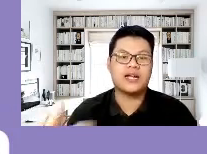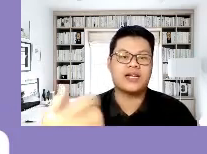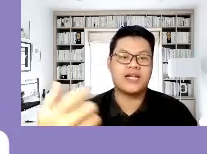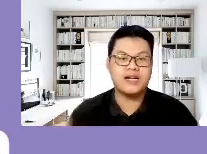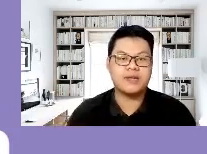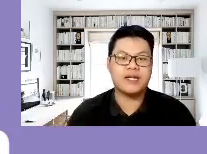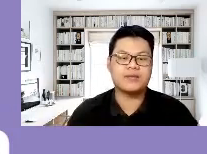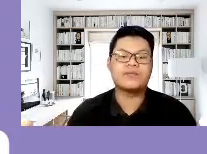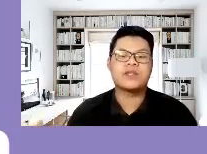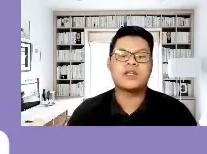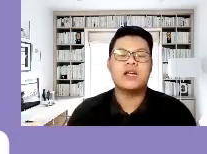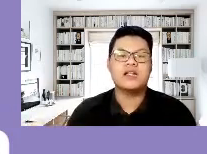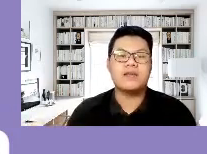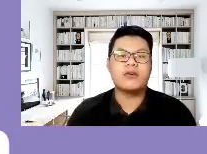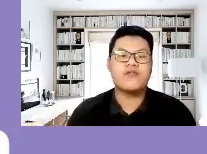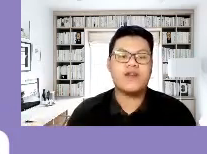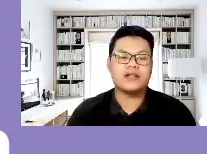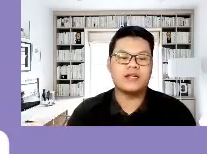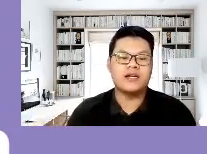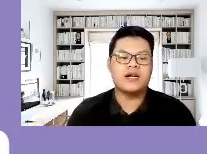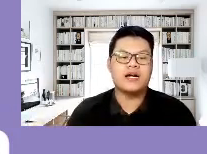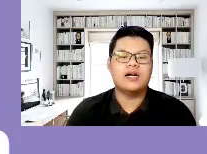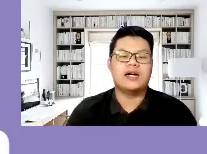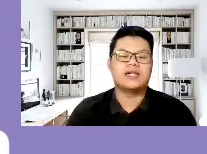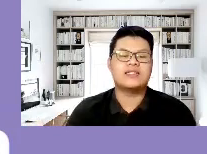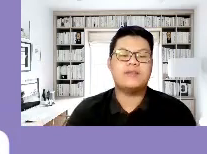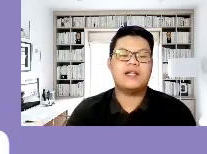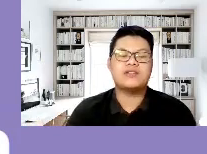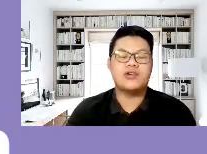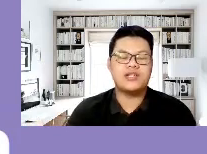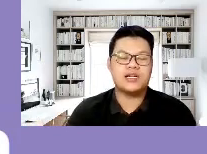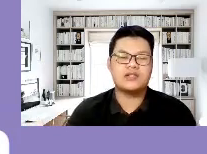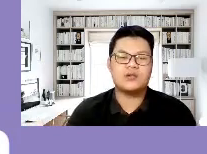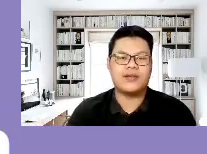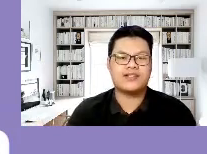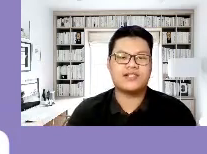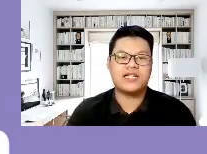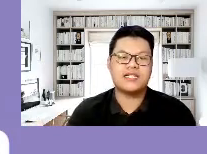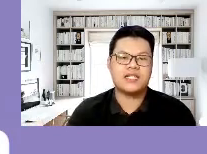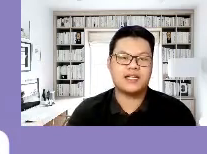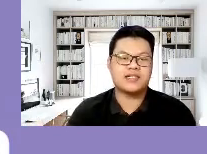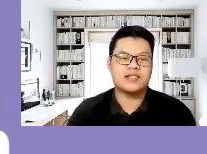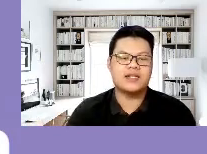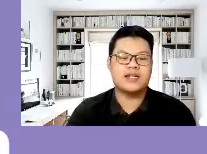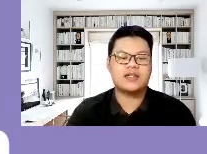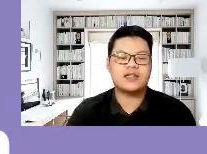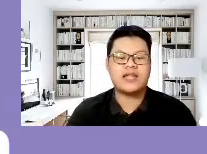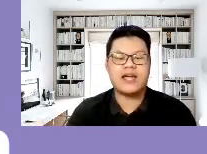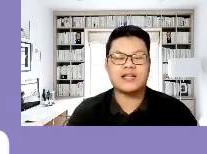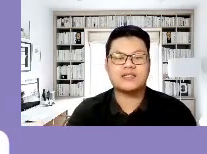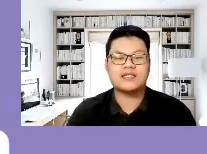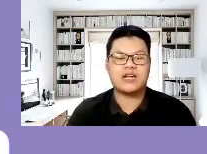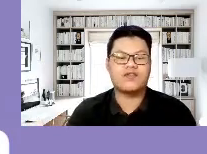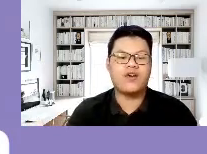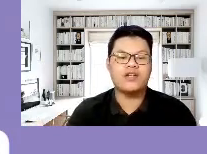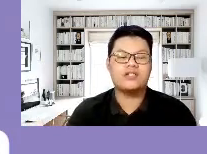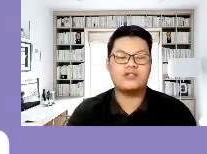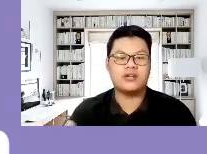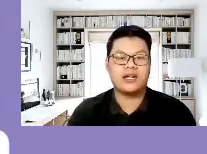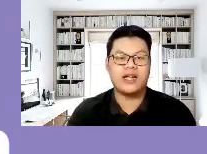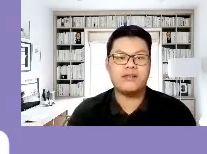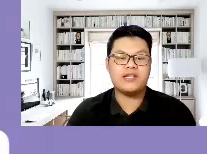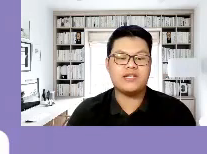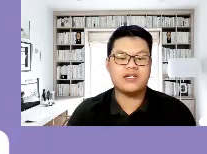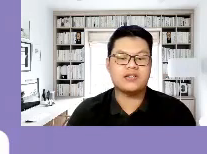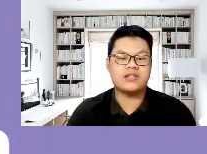HandTalk and HearMe. They provide a similar solutions which translates text and voice